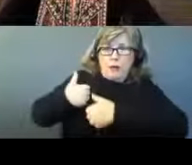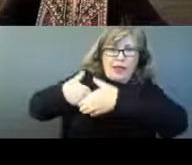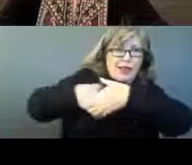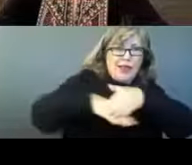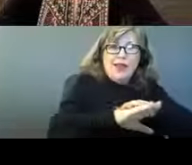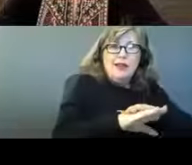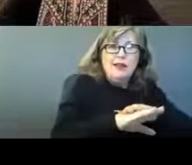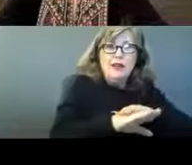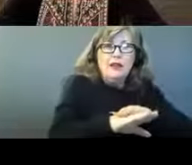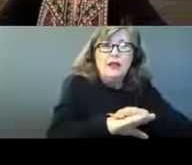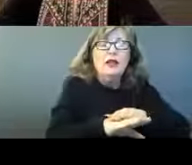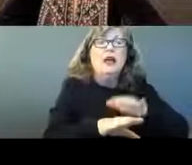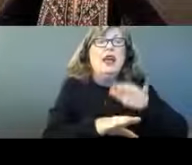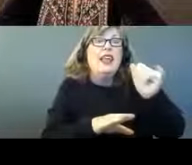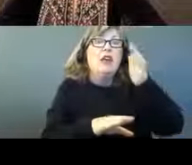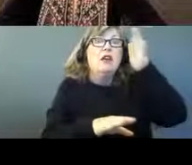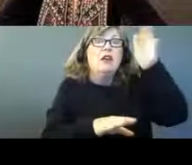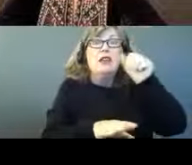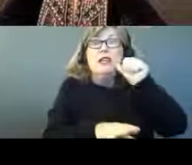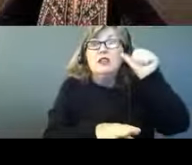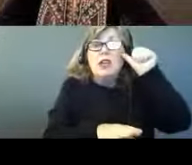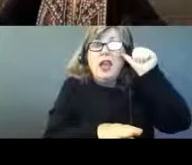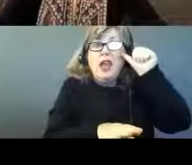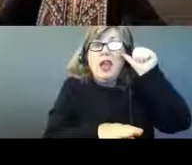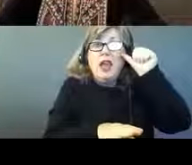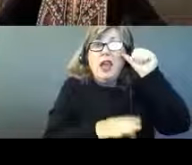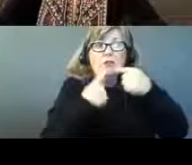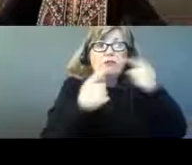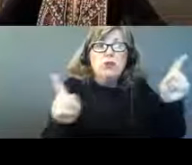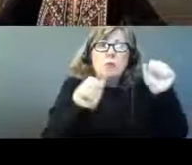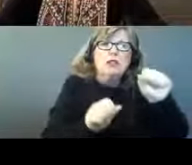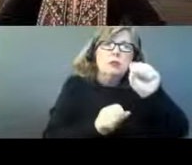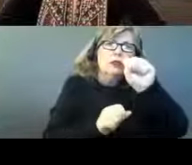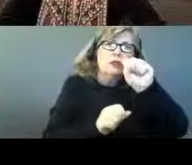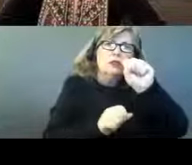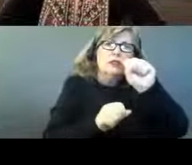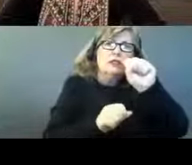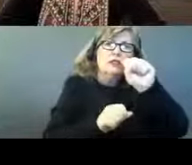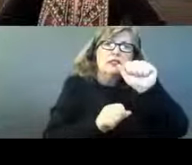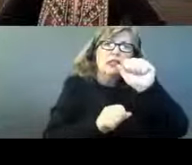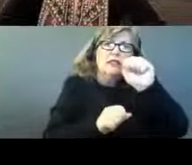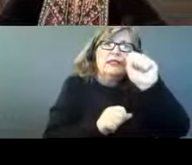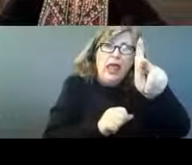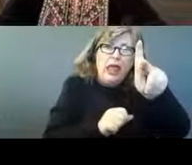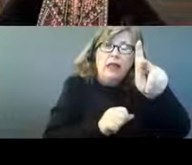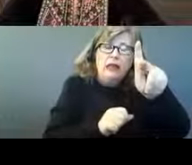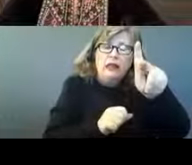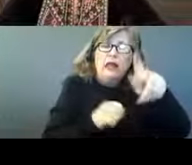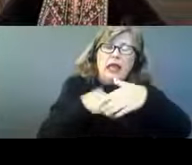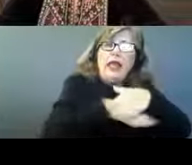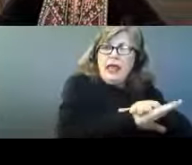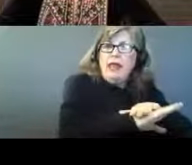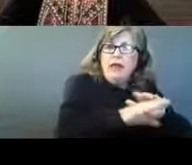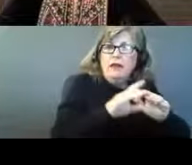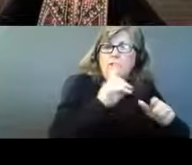another province, Saskatchewan, which we heard about yesterday. The army was deployed, and what they saw shocked them so